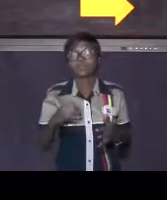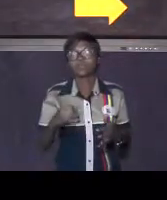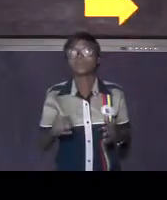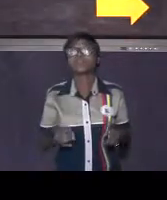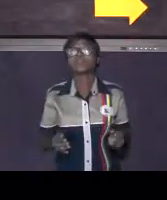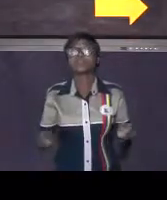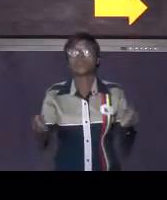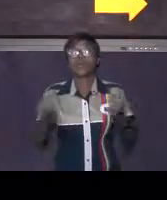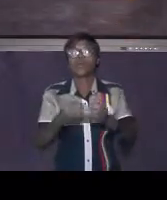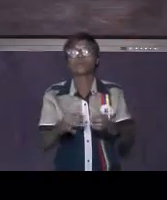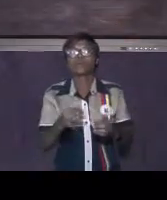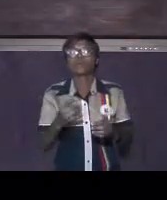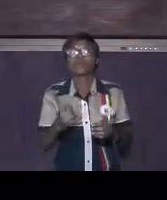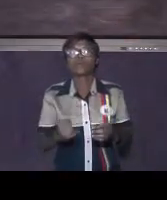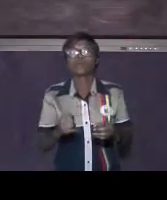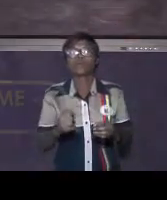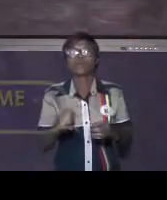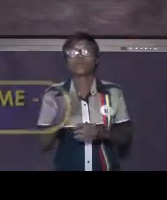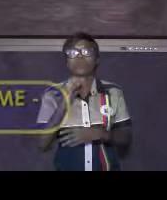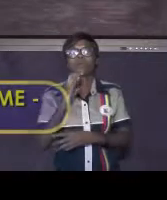climate. We have